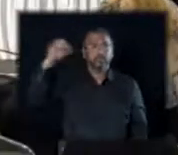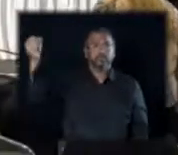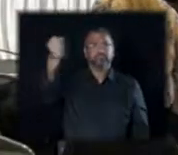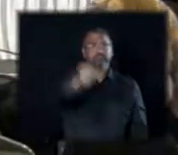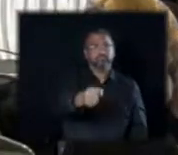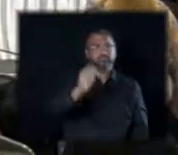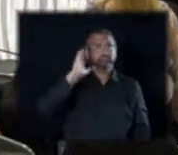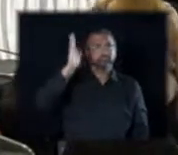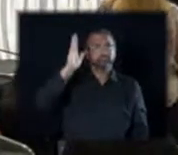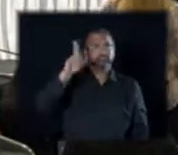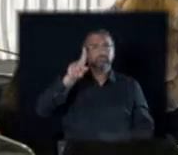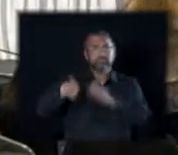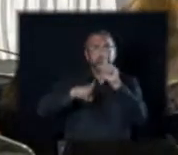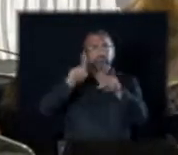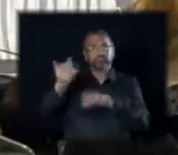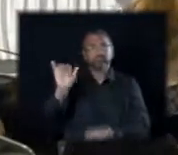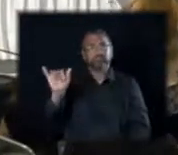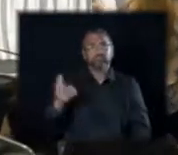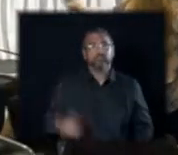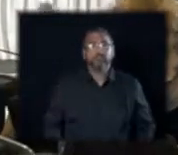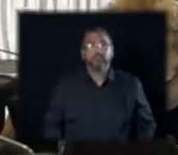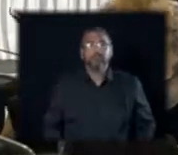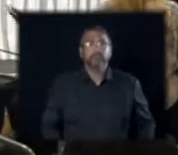some former governors too?